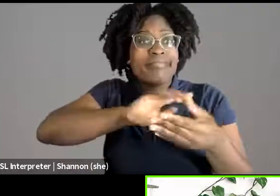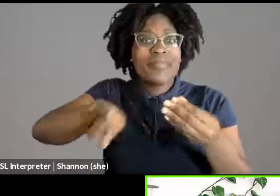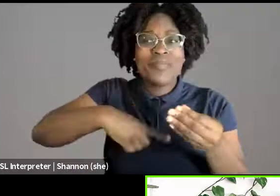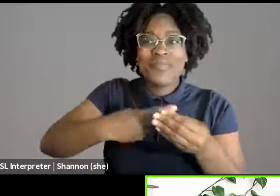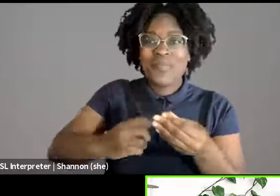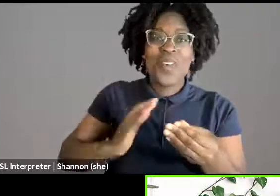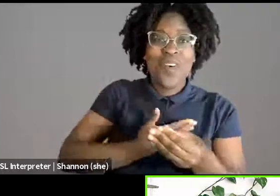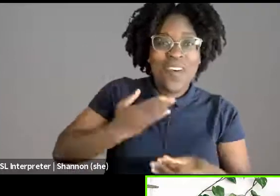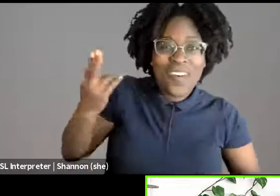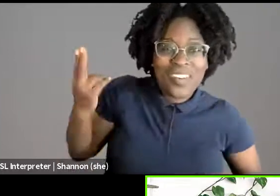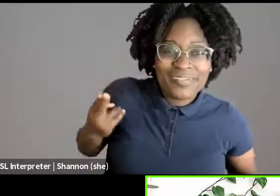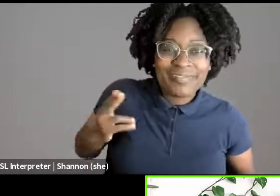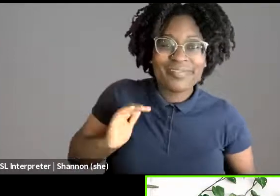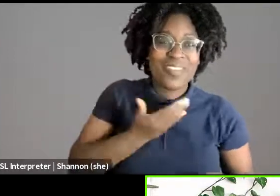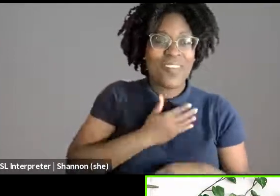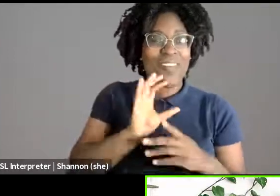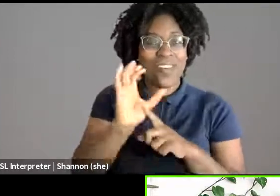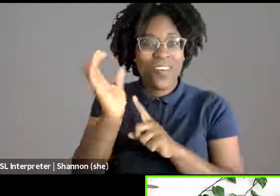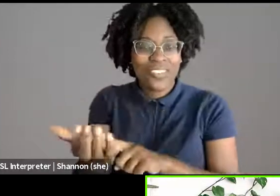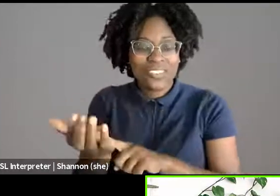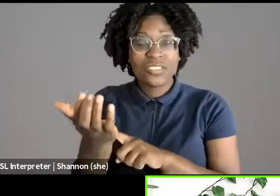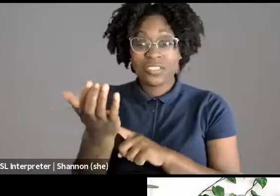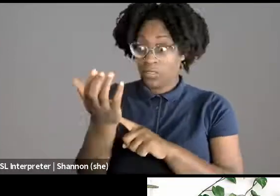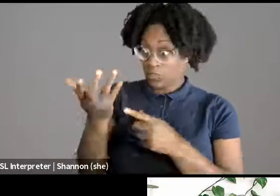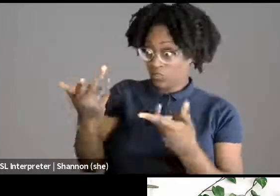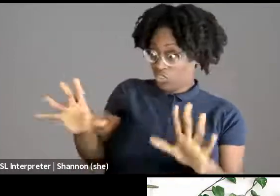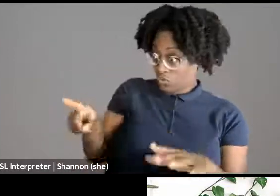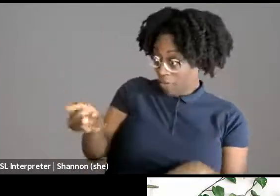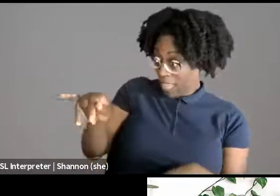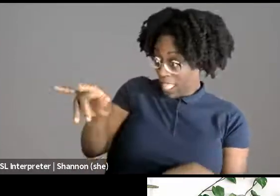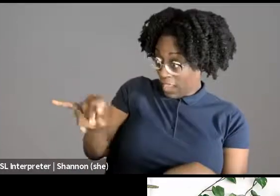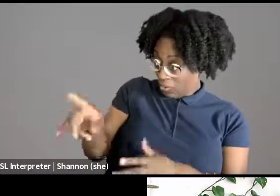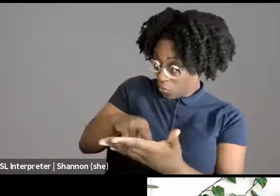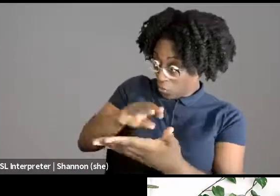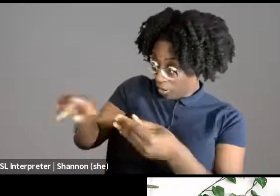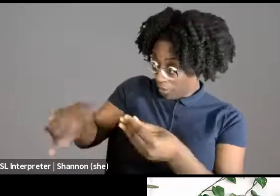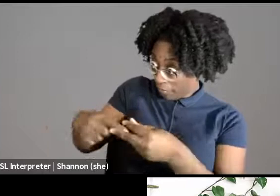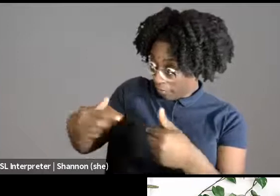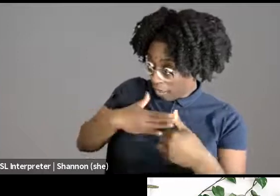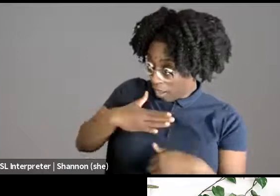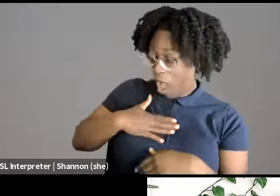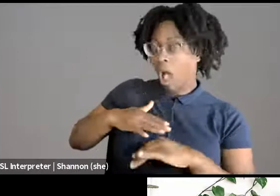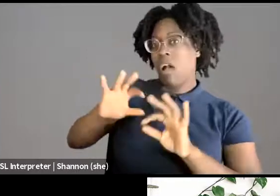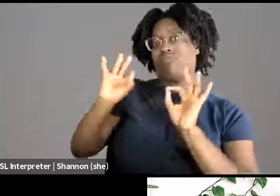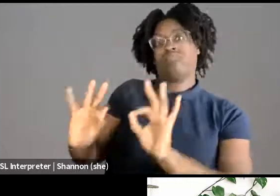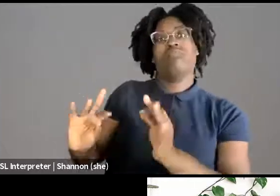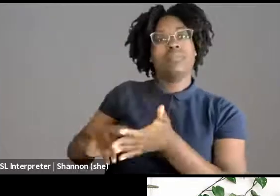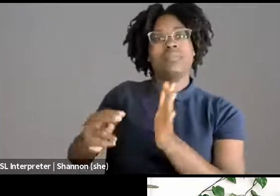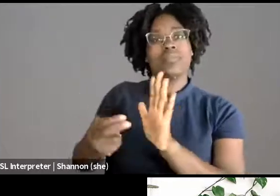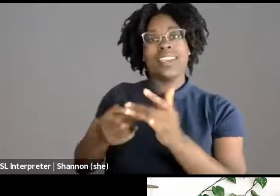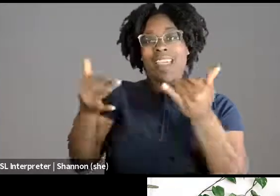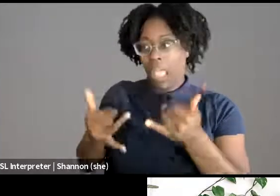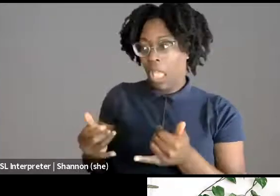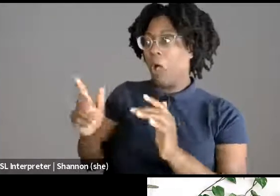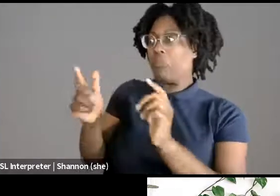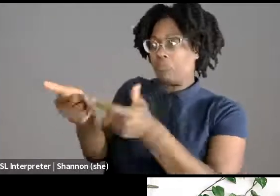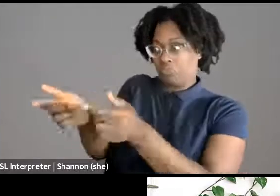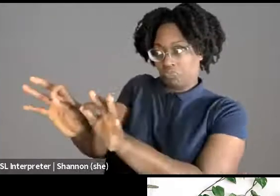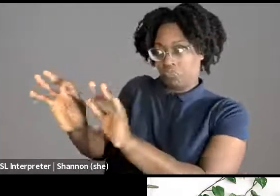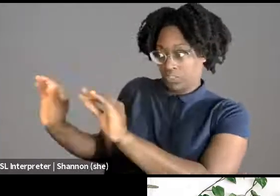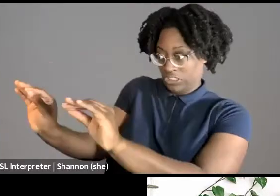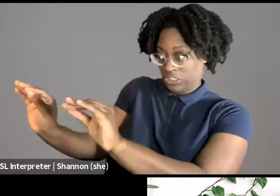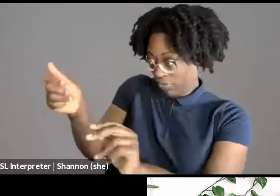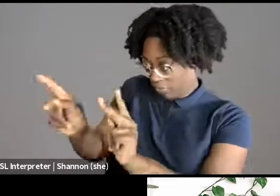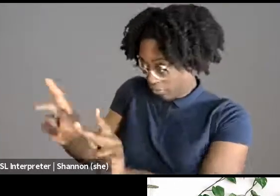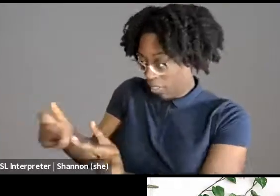for ourselves in those spaces. Absolutely. Yeah, and just to calibrate, just to remind everybody, Native people used to